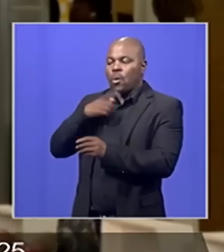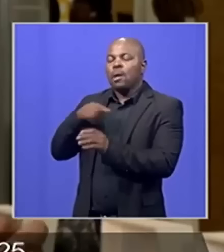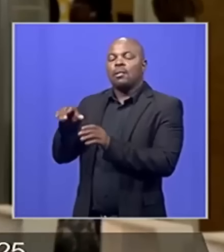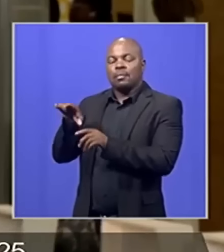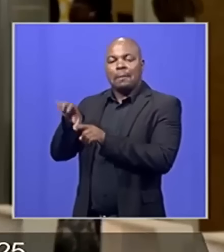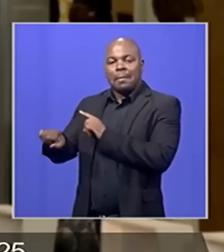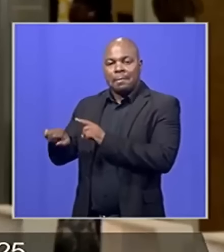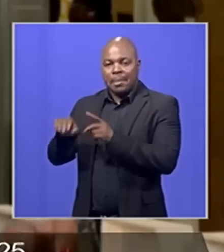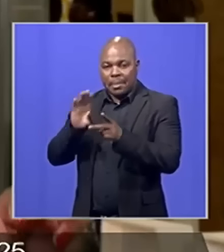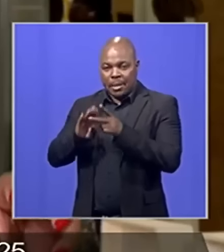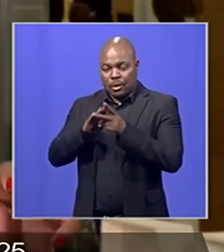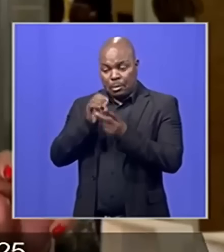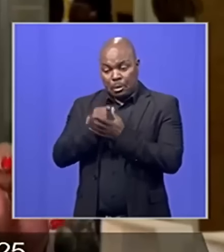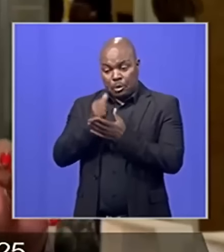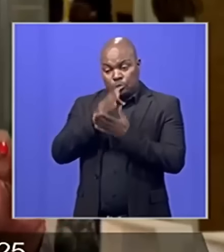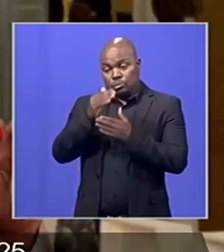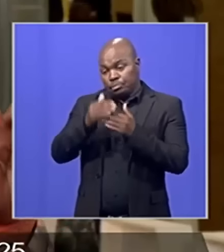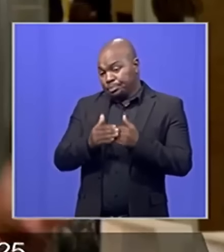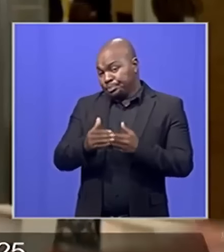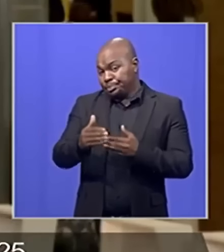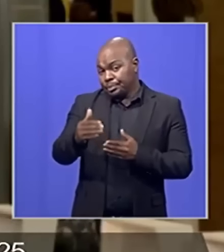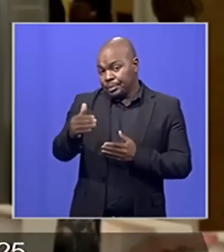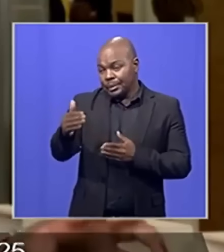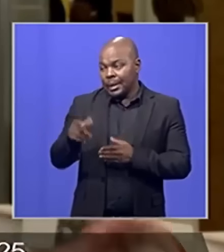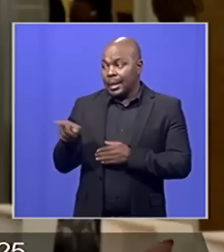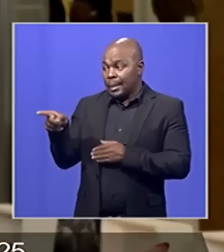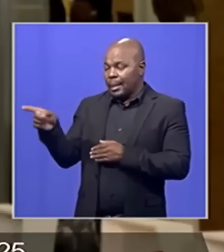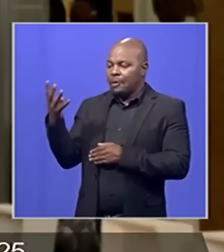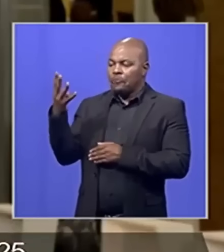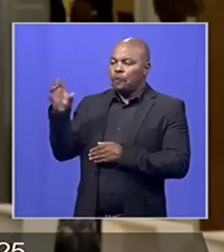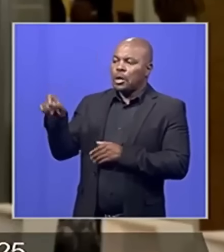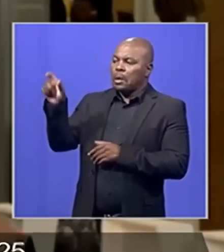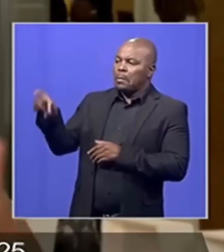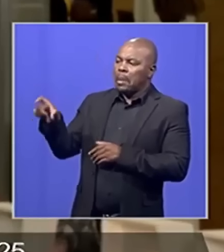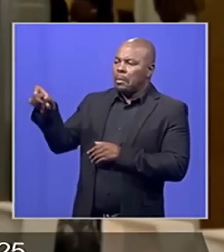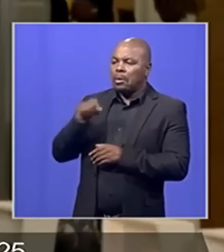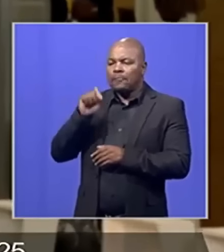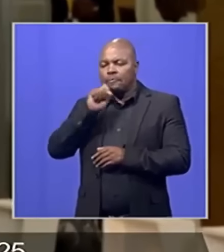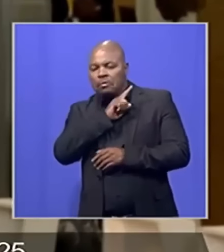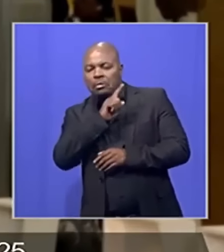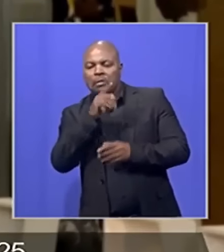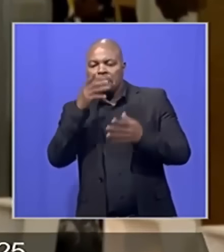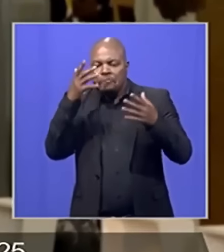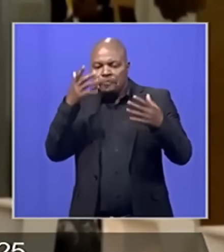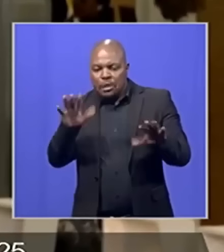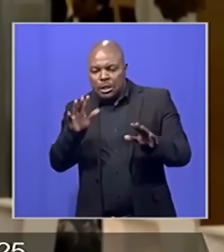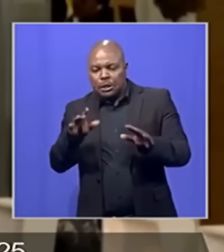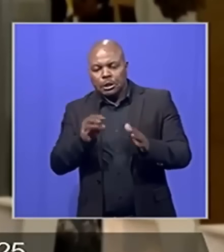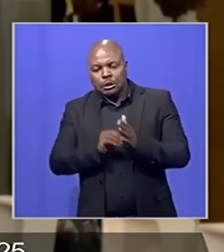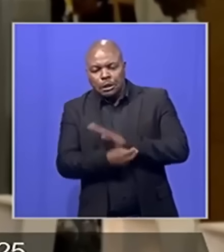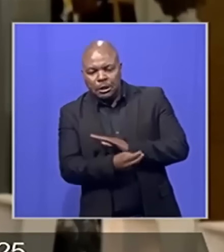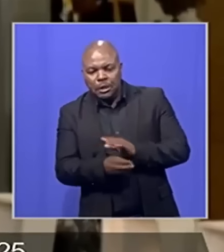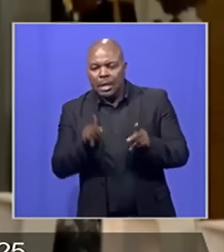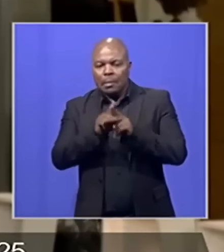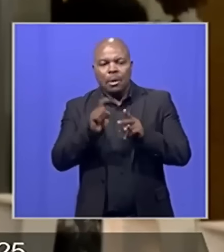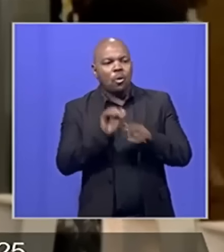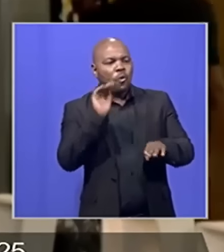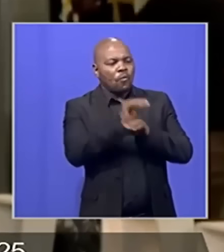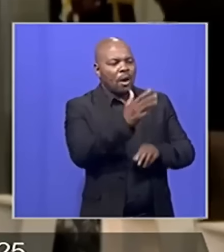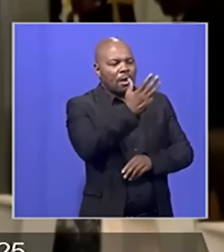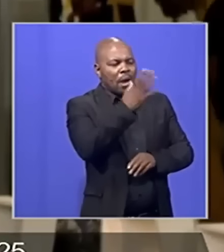we don't allow the misconduct of 40 people to overshadow the hard work of over